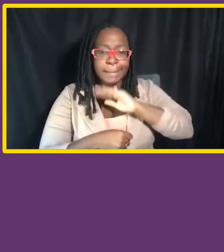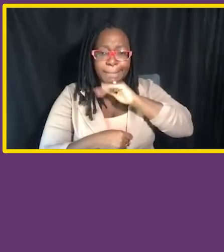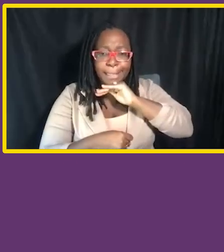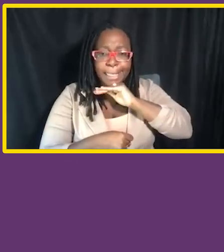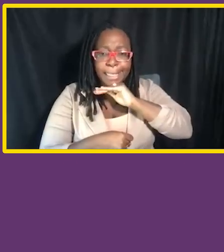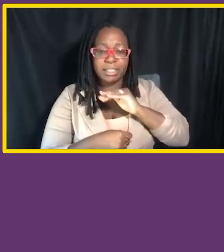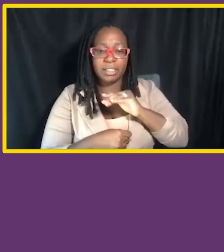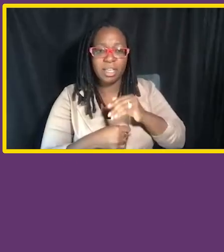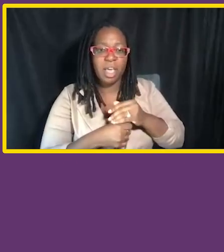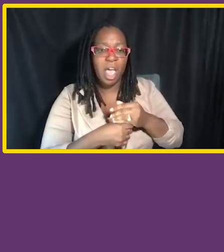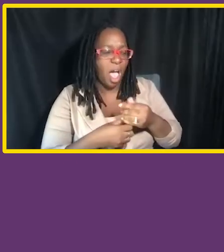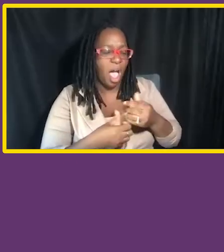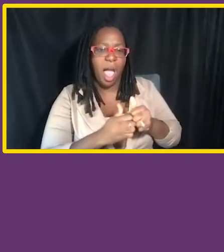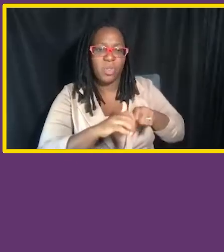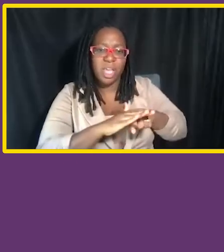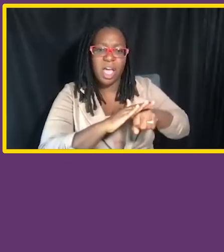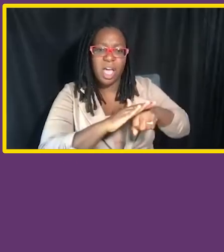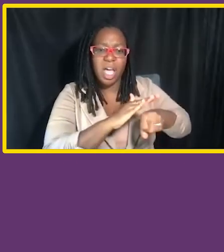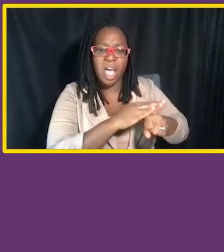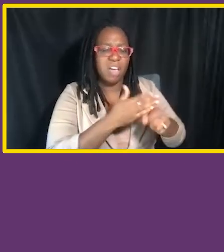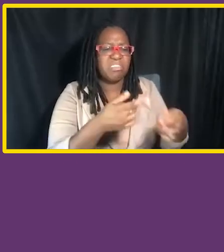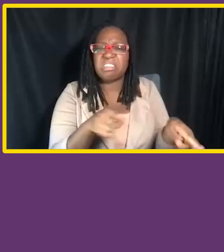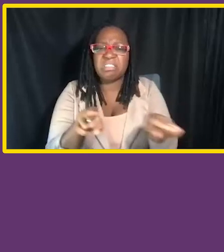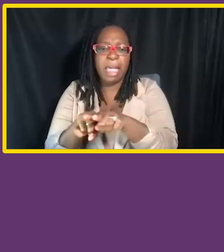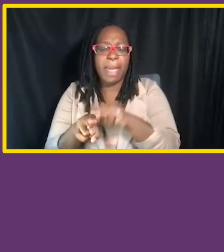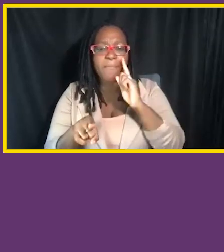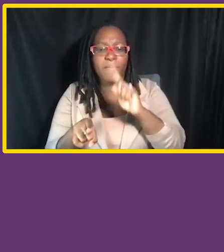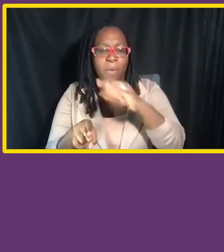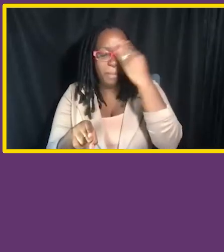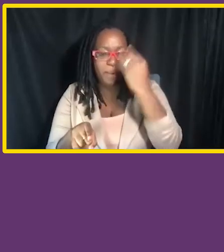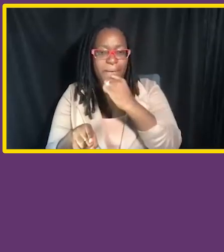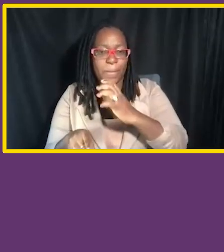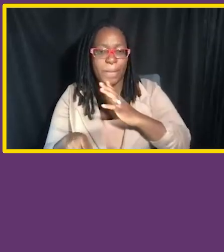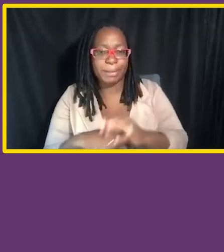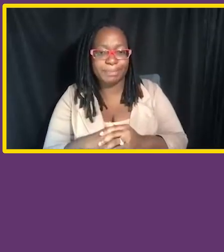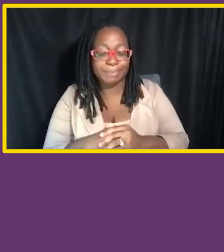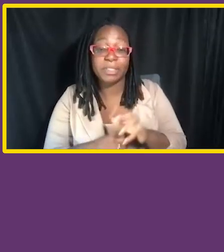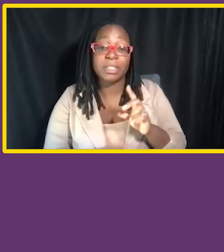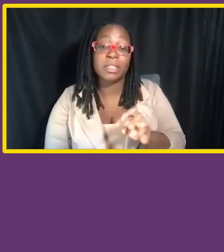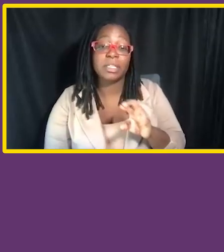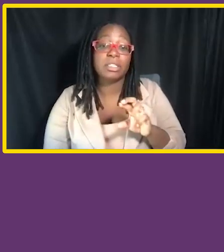oh, Dr. Eliana, what is misogynoir?